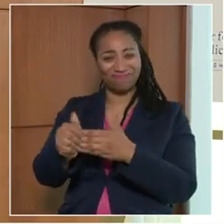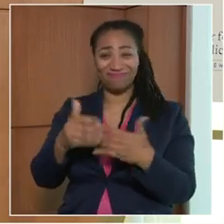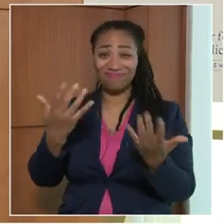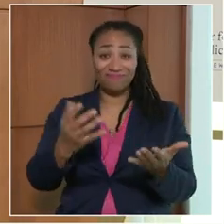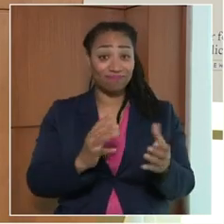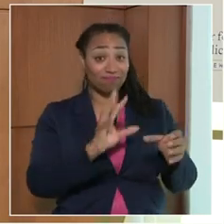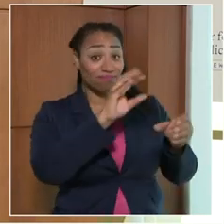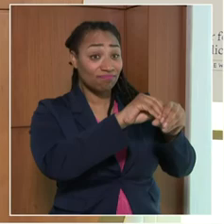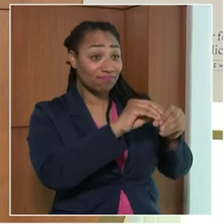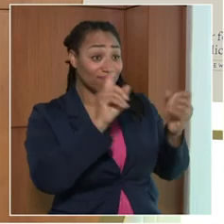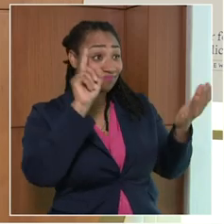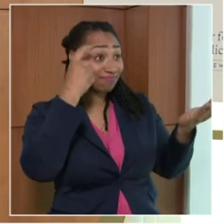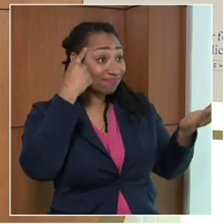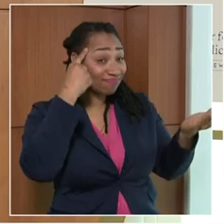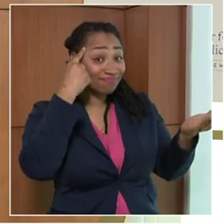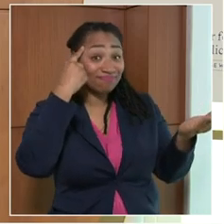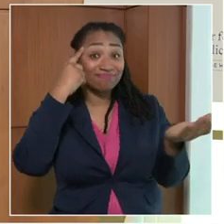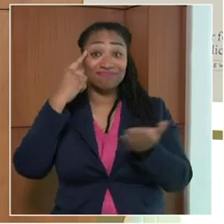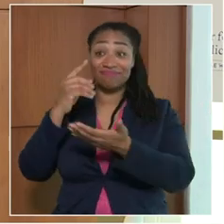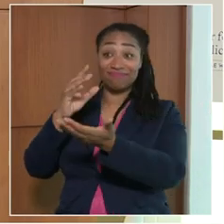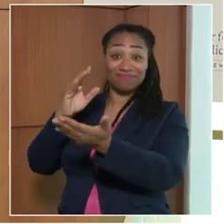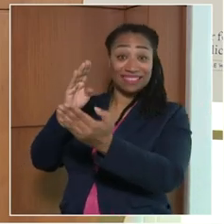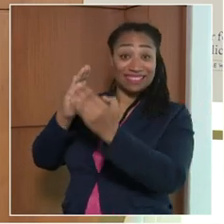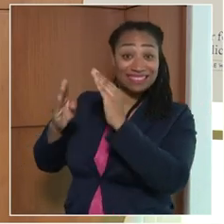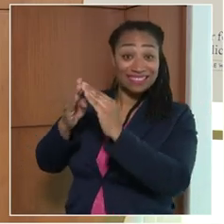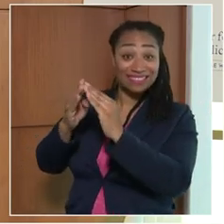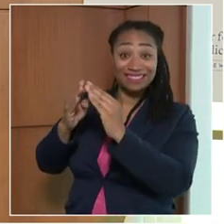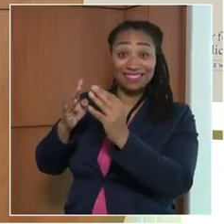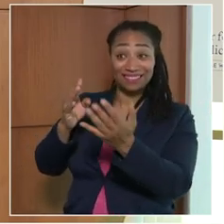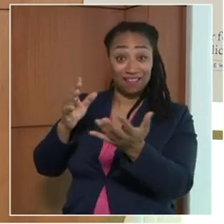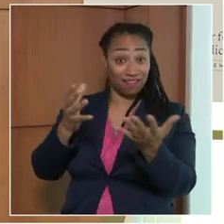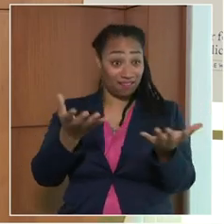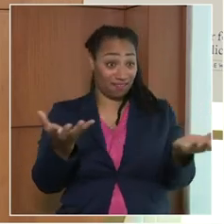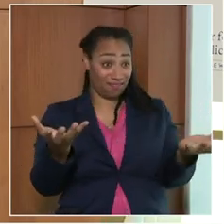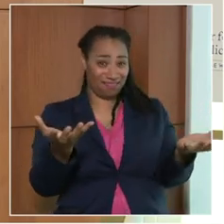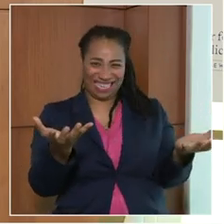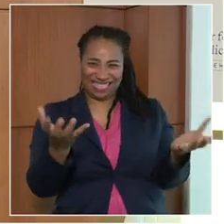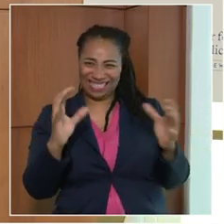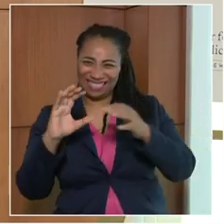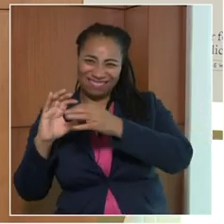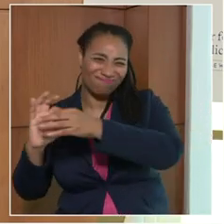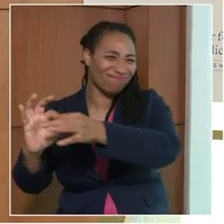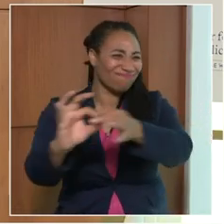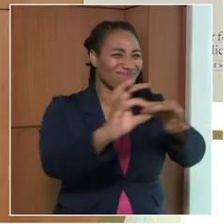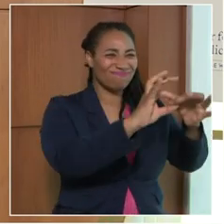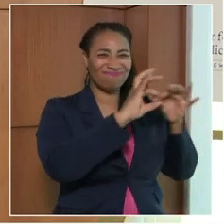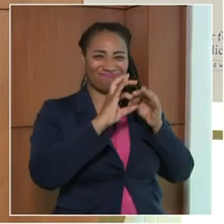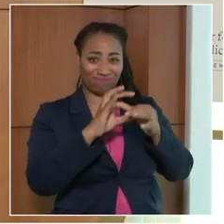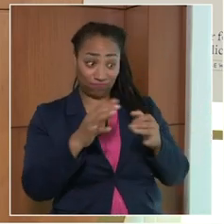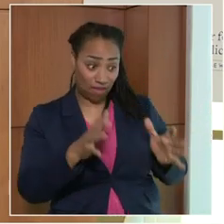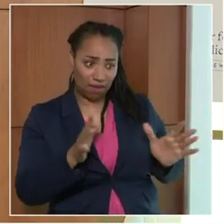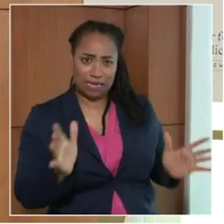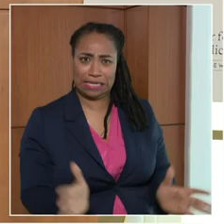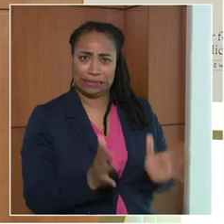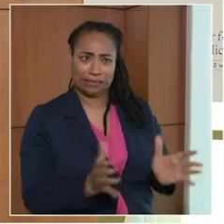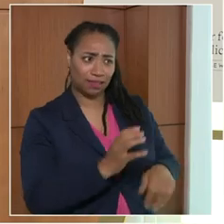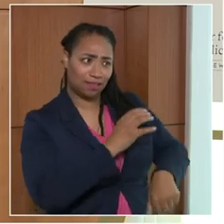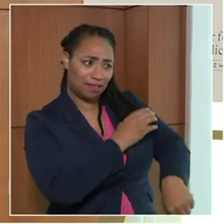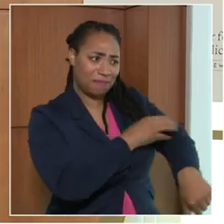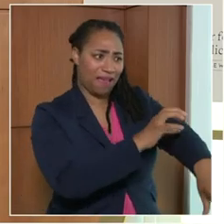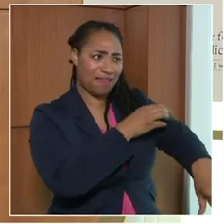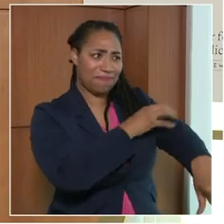empower individuals with the tools to lead, serve, and create positive change in their community.